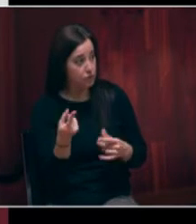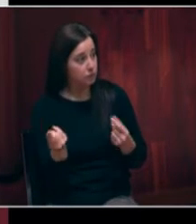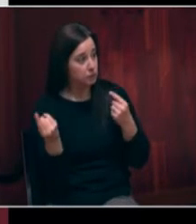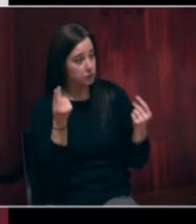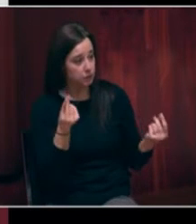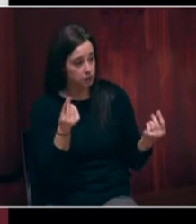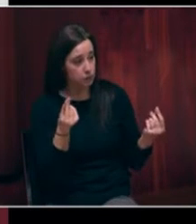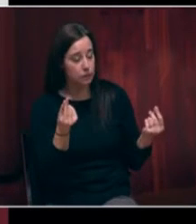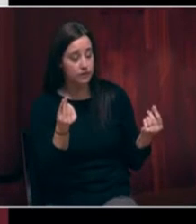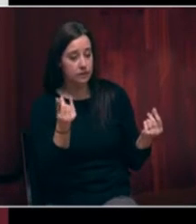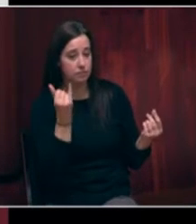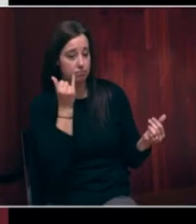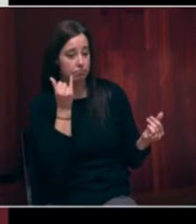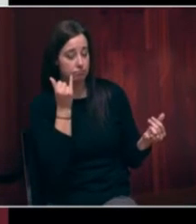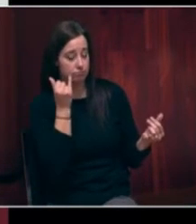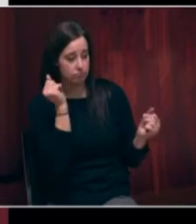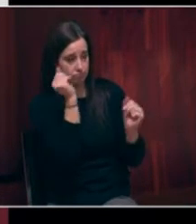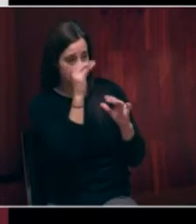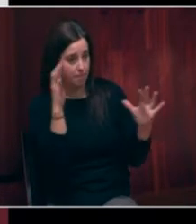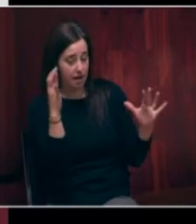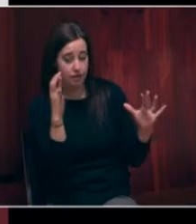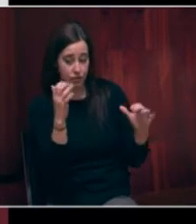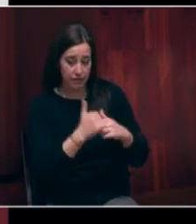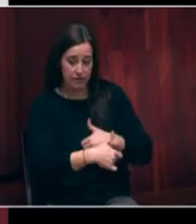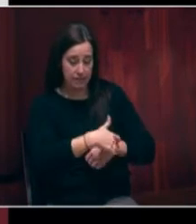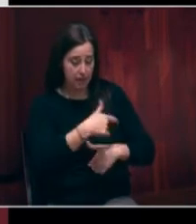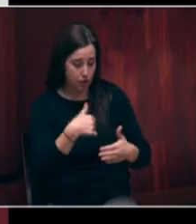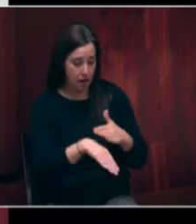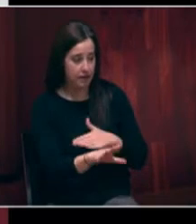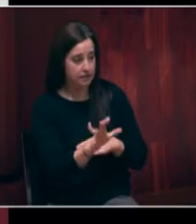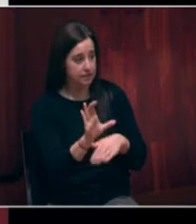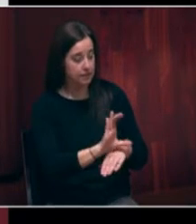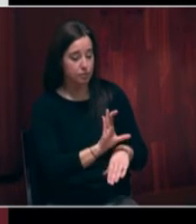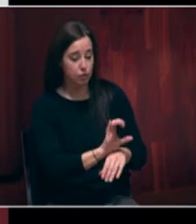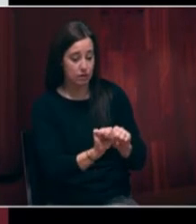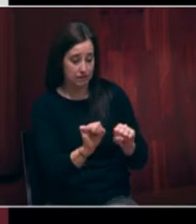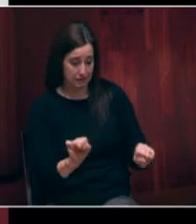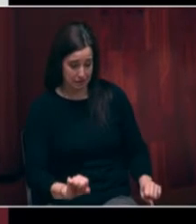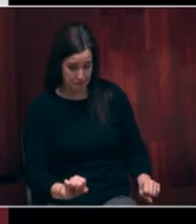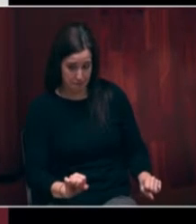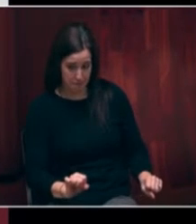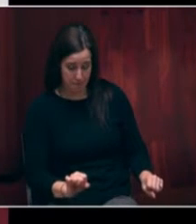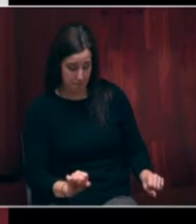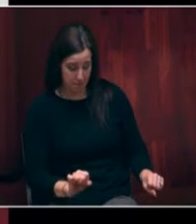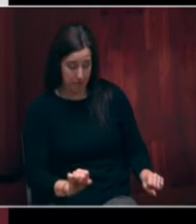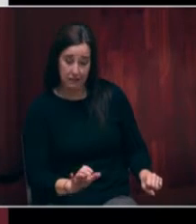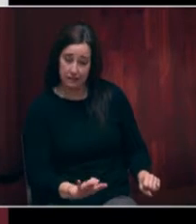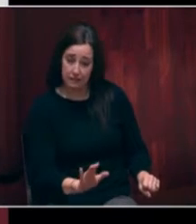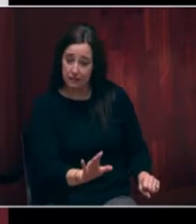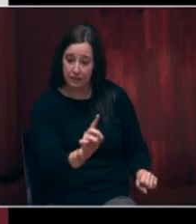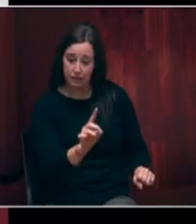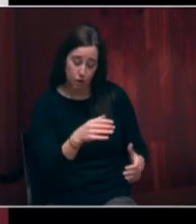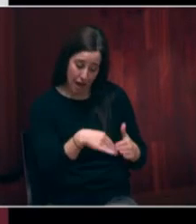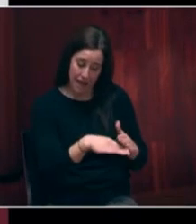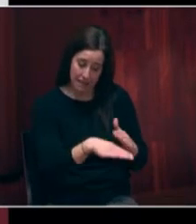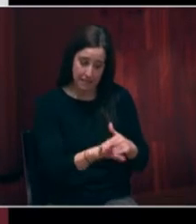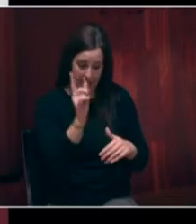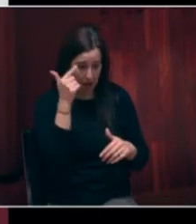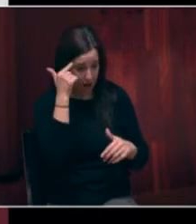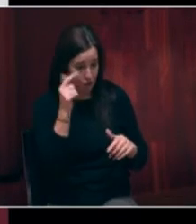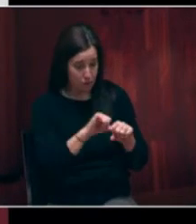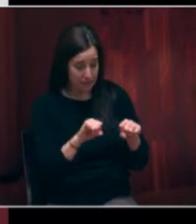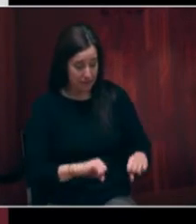can imagine that every time we access a computer system, usually there's a little pop-up screen that says, ooh, you're accessing a government system. This